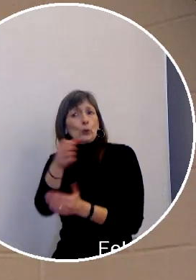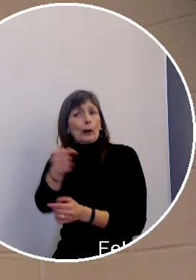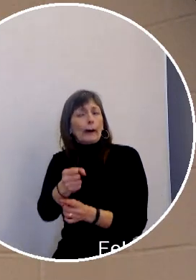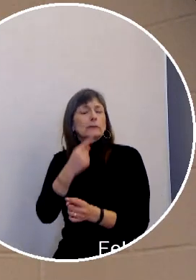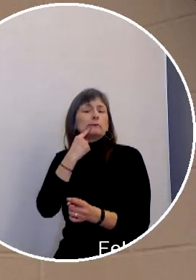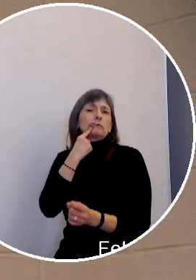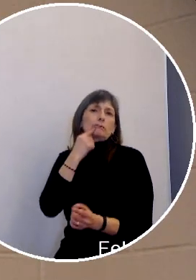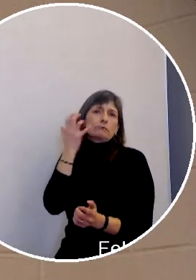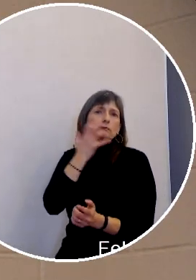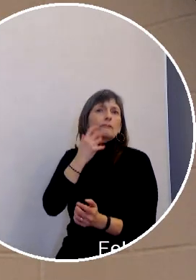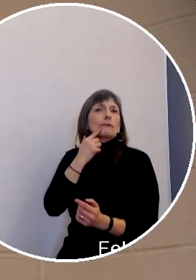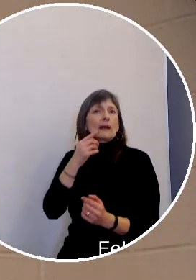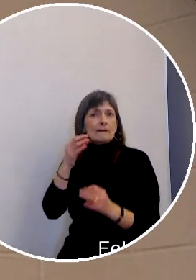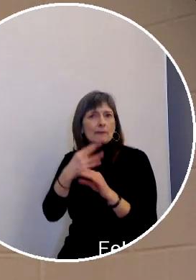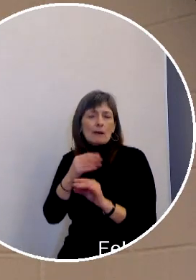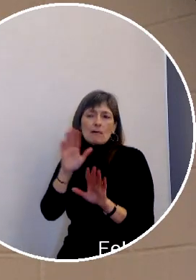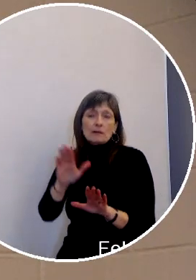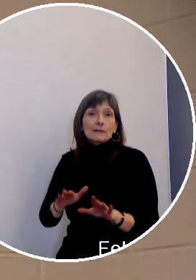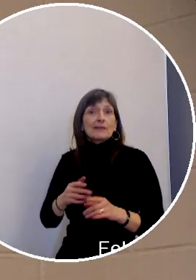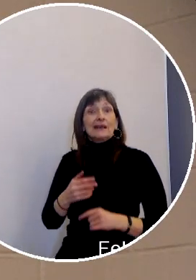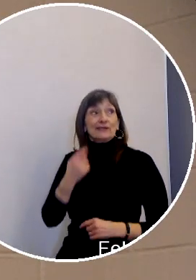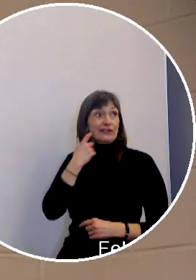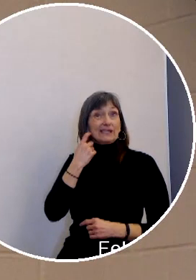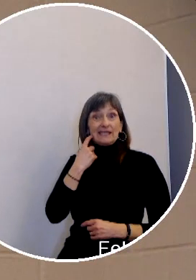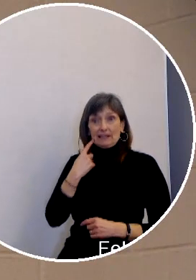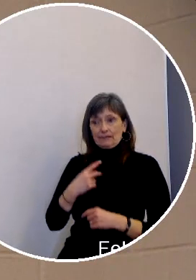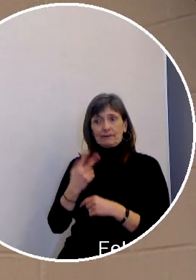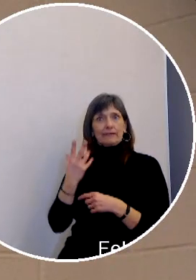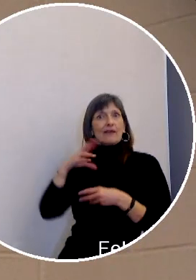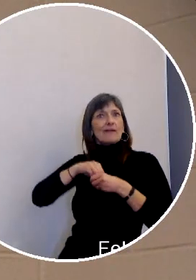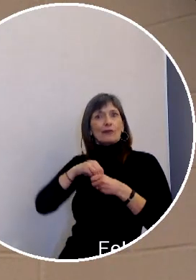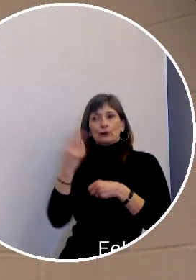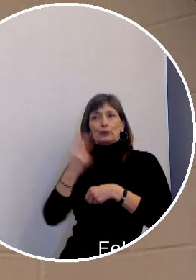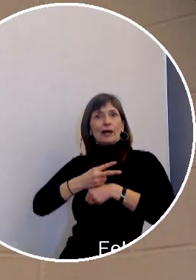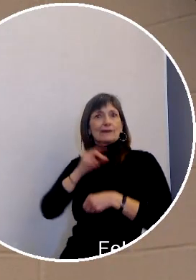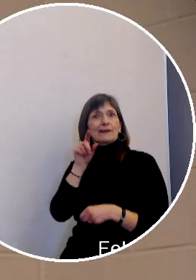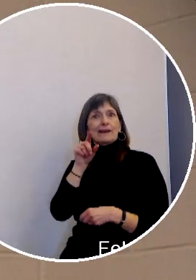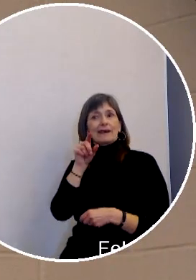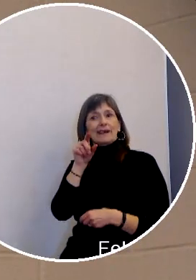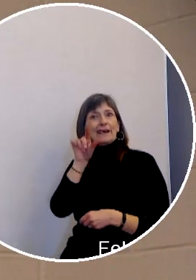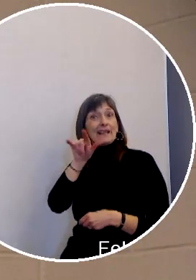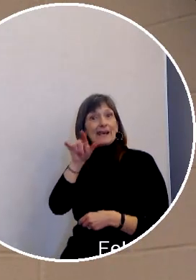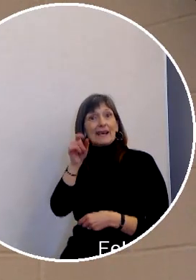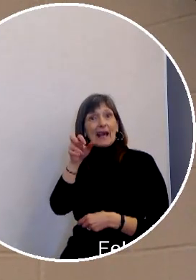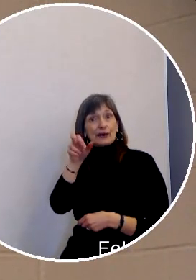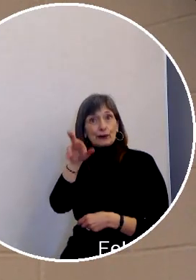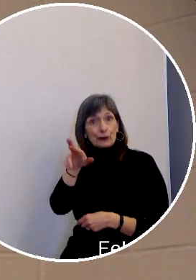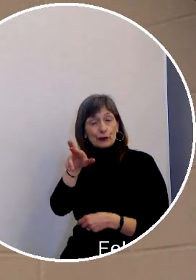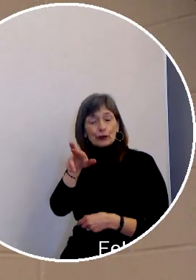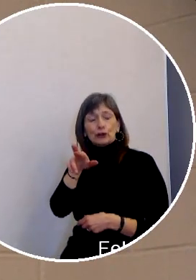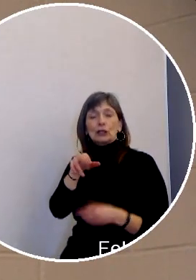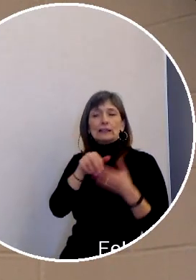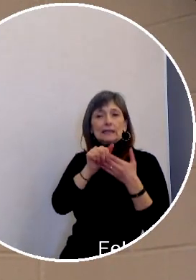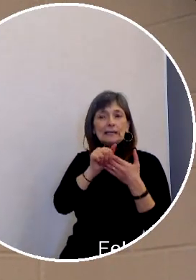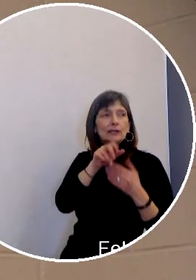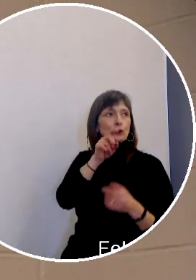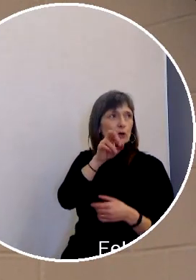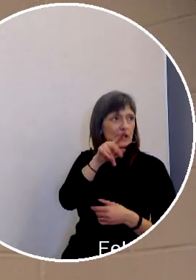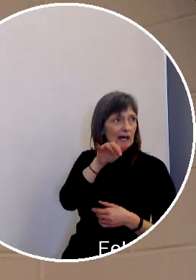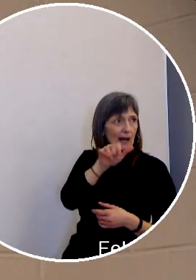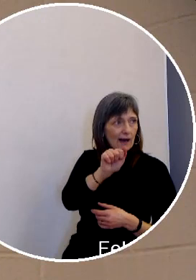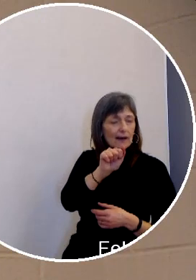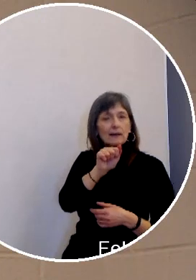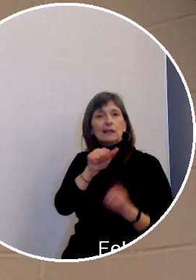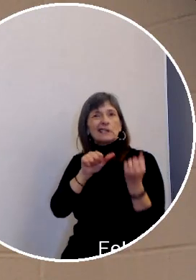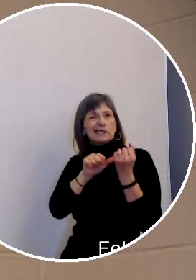result. The two-day session in Gander that I recently participated in, led by Georgina and